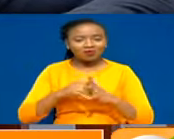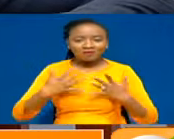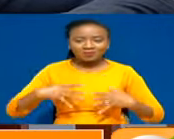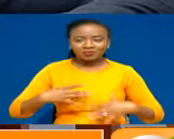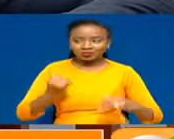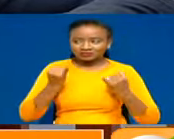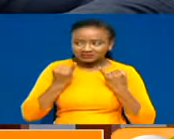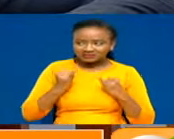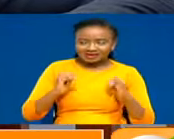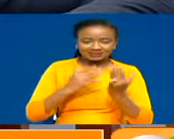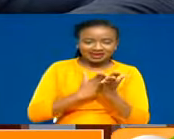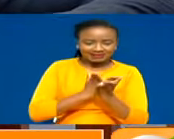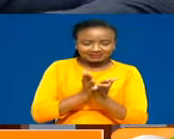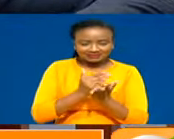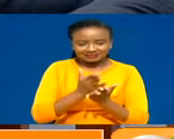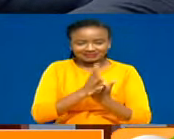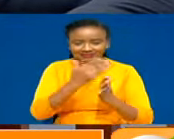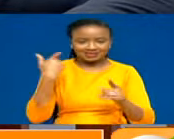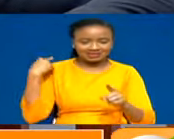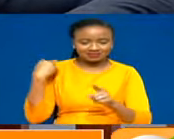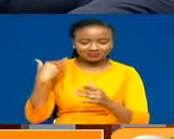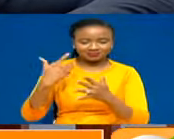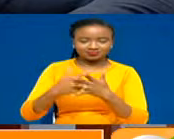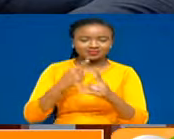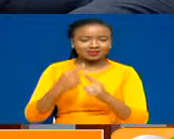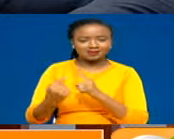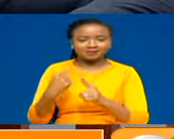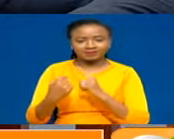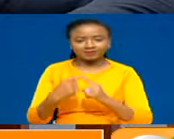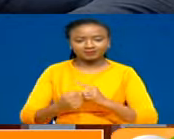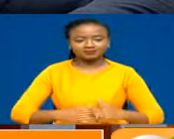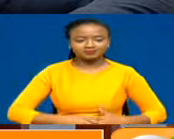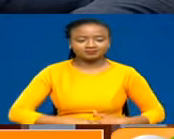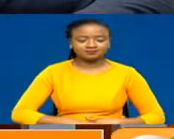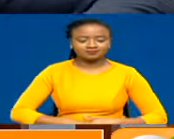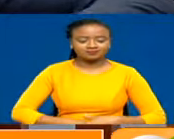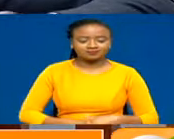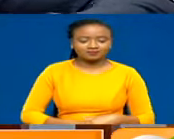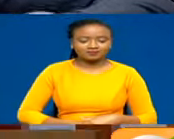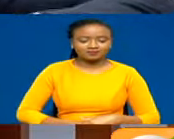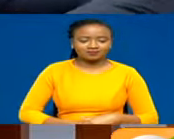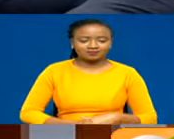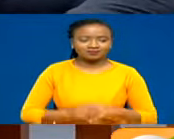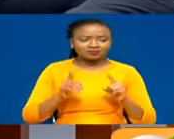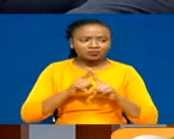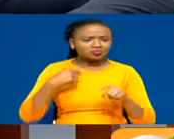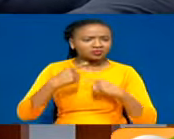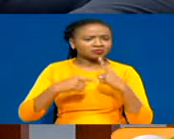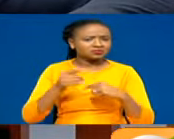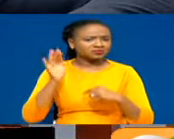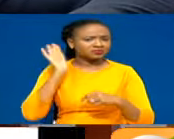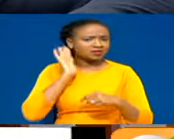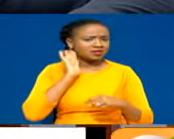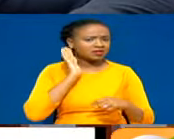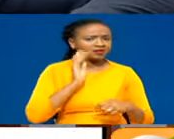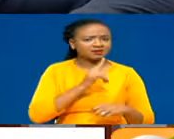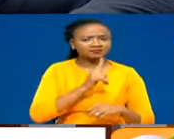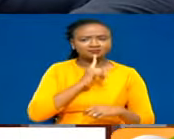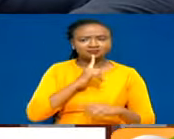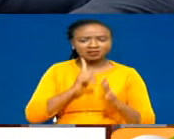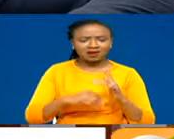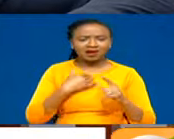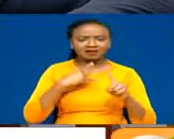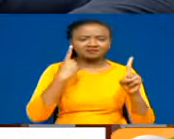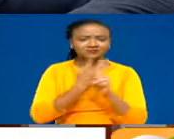through the last couple of years, now getting back at it, and keep hearing this different things coming, you